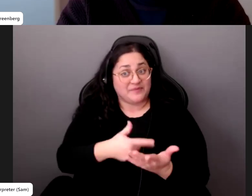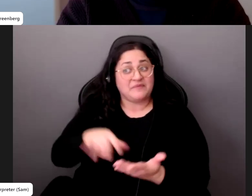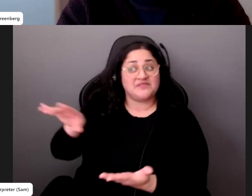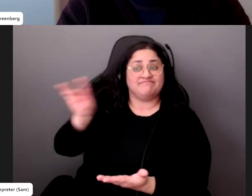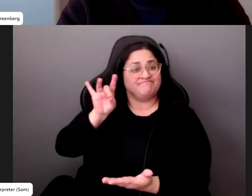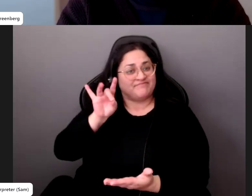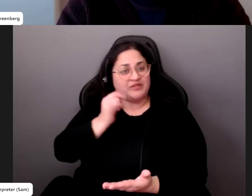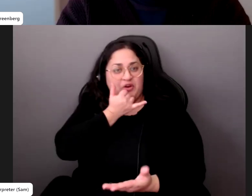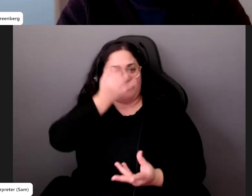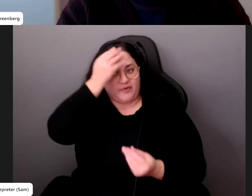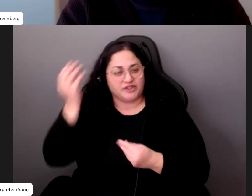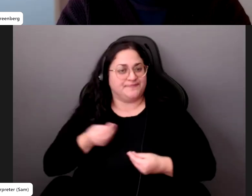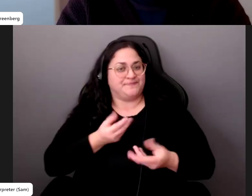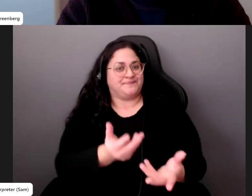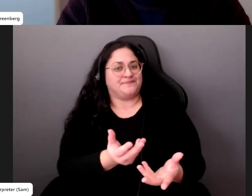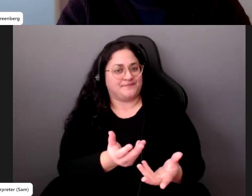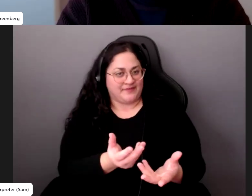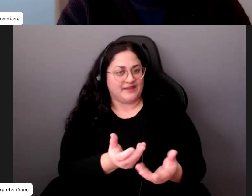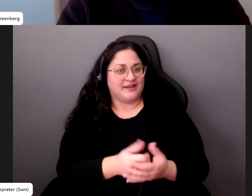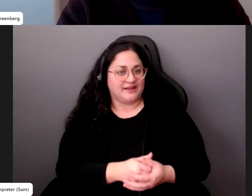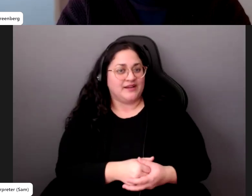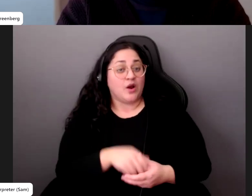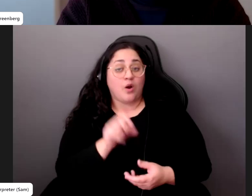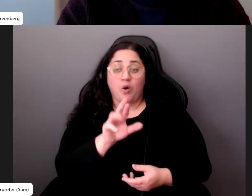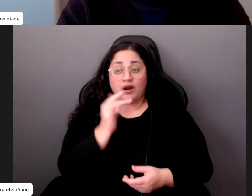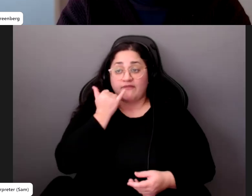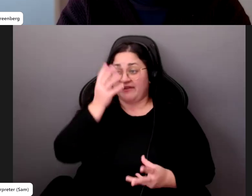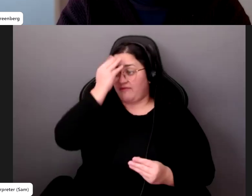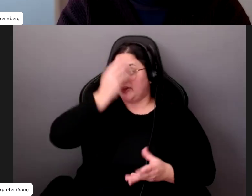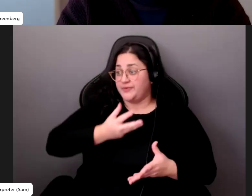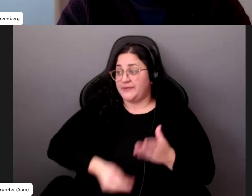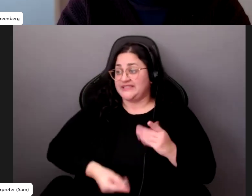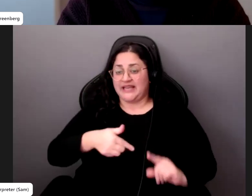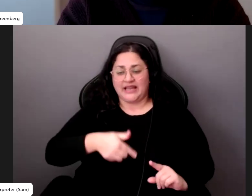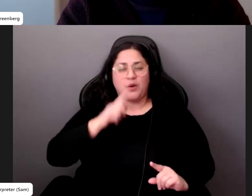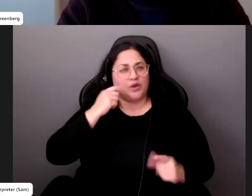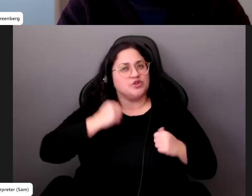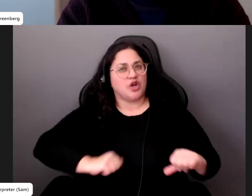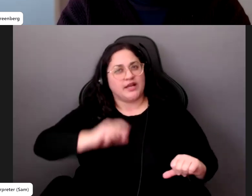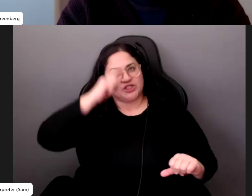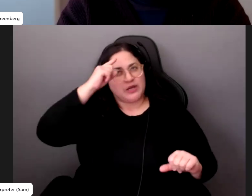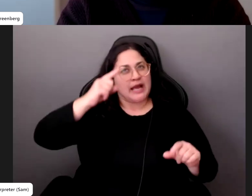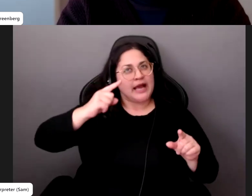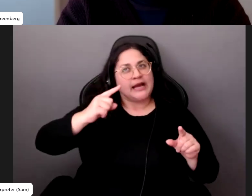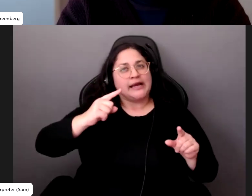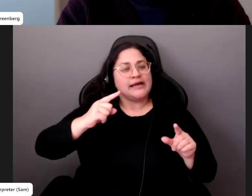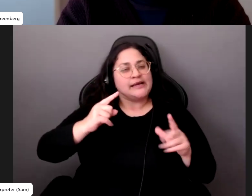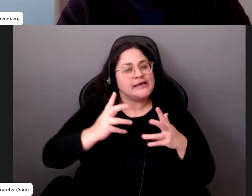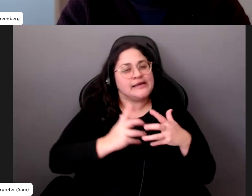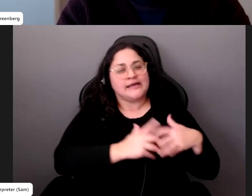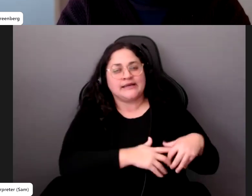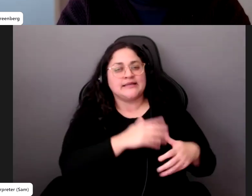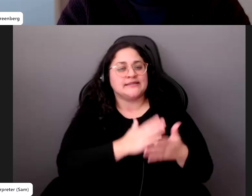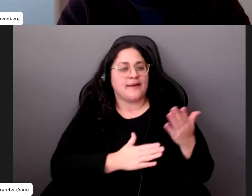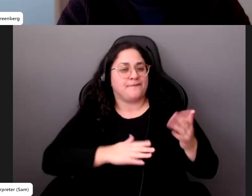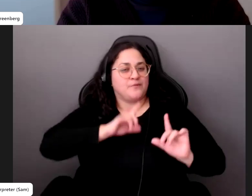for example, ChatGPT will try to make that up. So you've got these two components to it. You've got the algorithm and you've got the data. And both